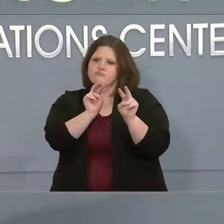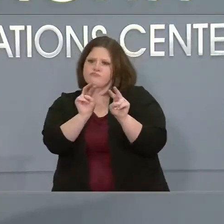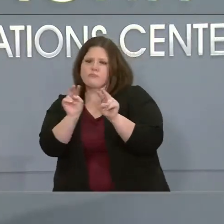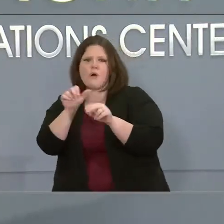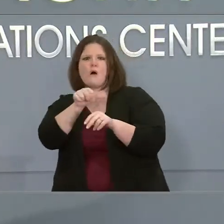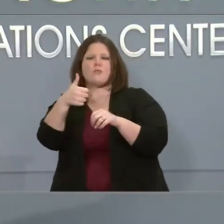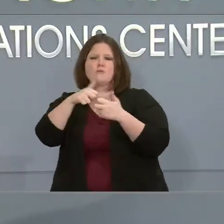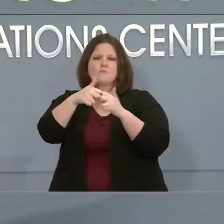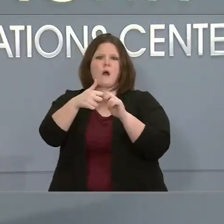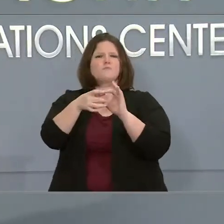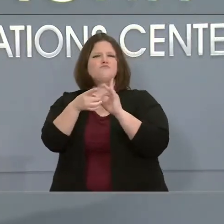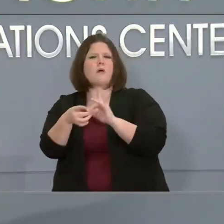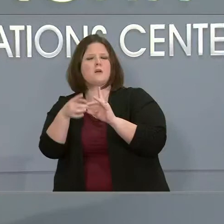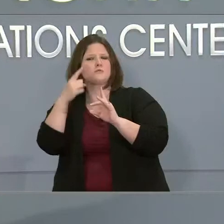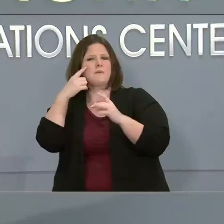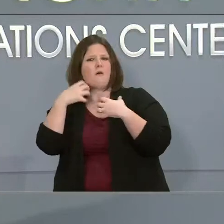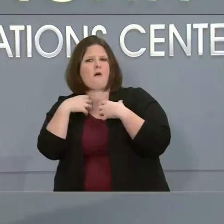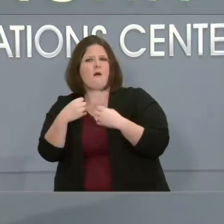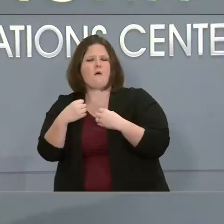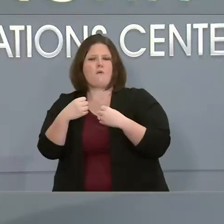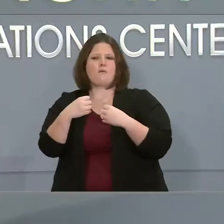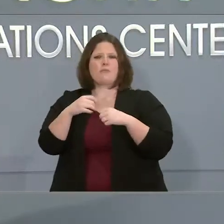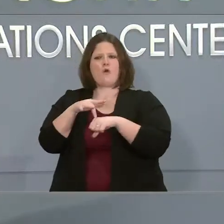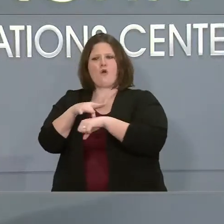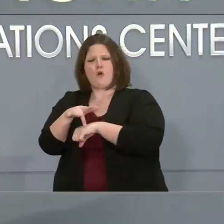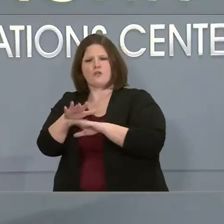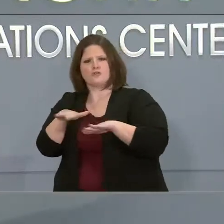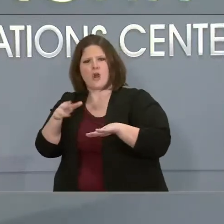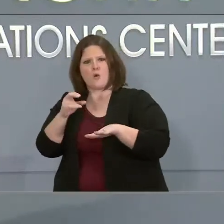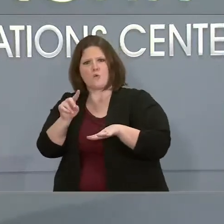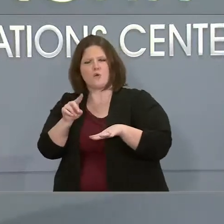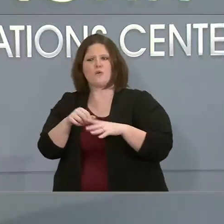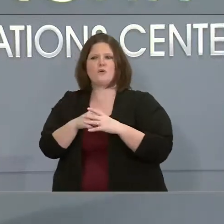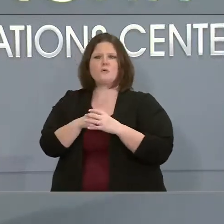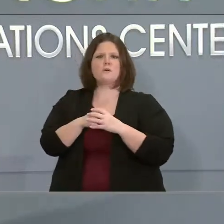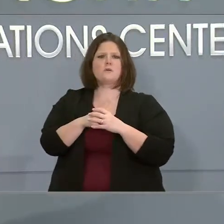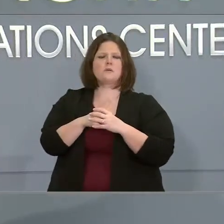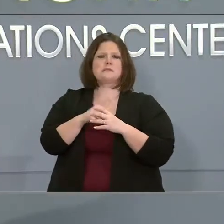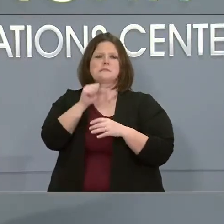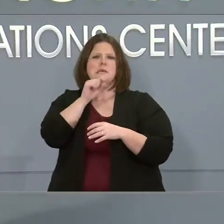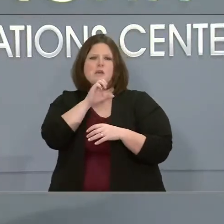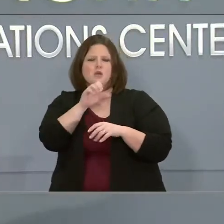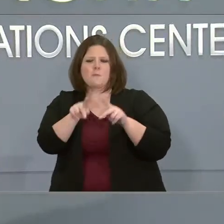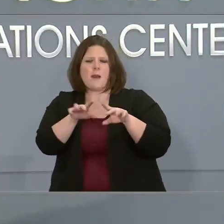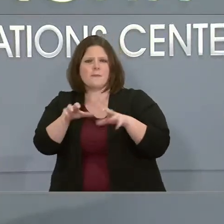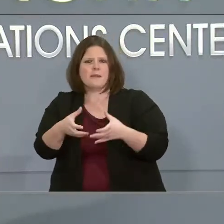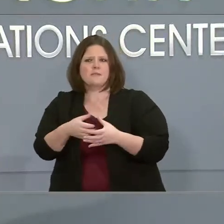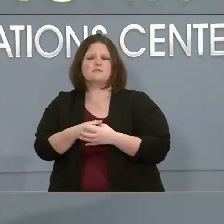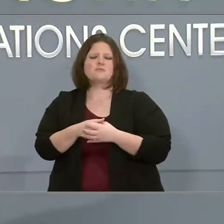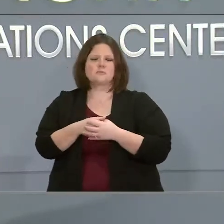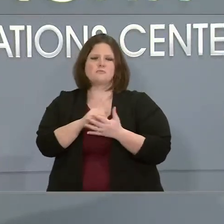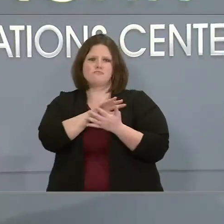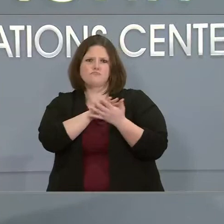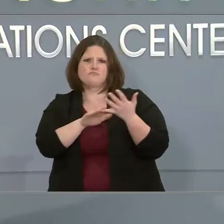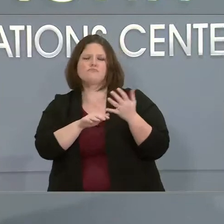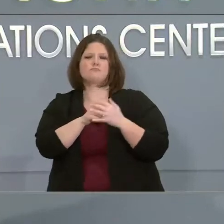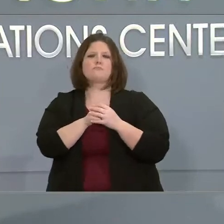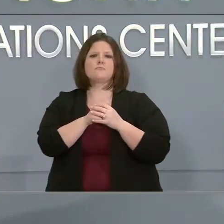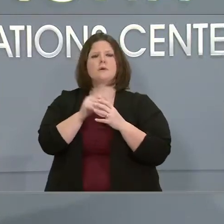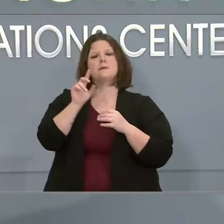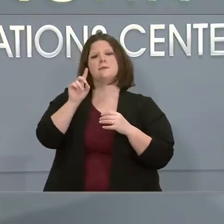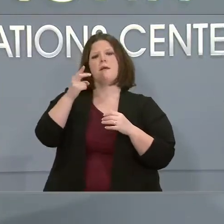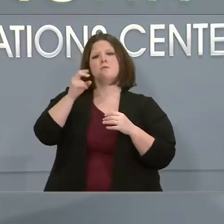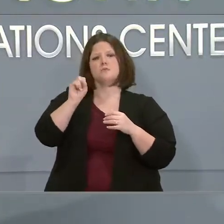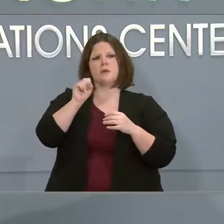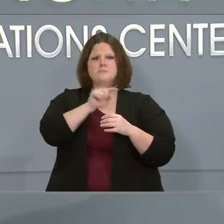issues of mental health and investment in early childhood and looking after our senior population. The Department of Health and Human